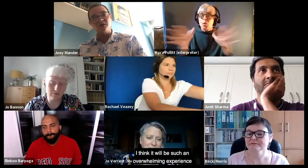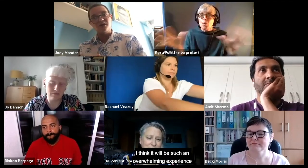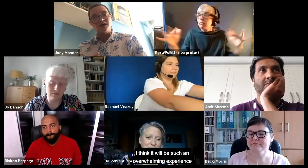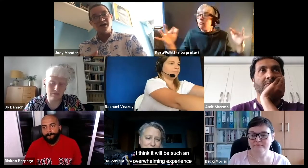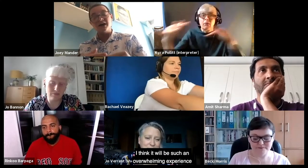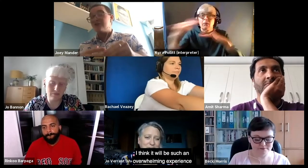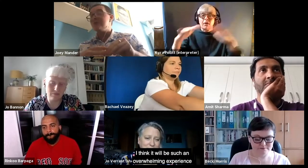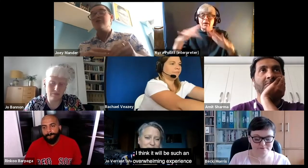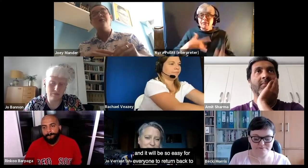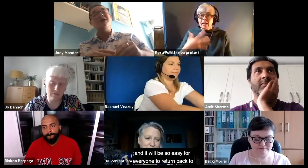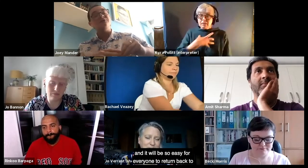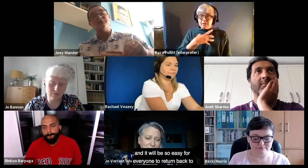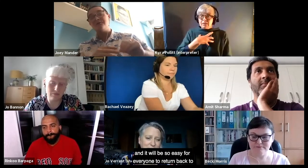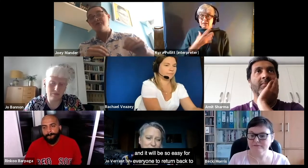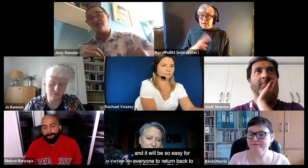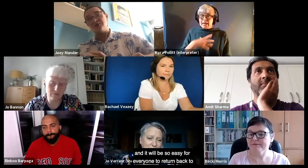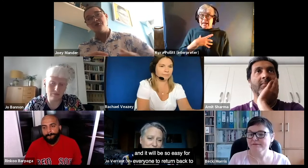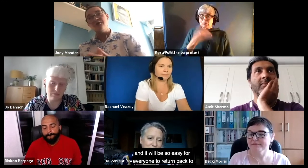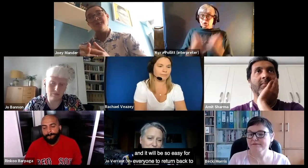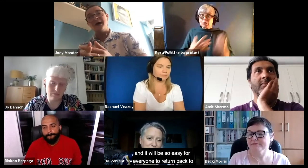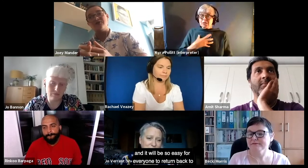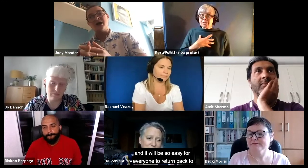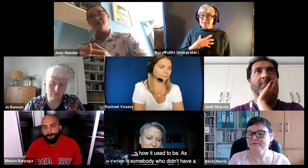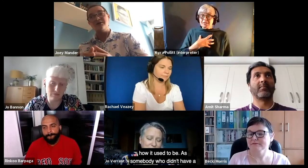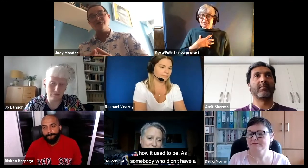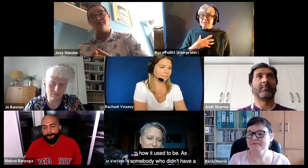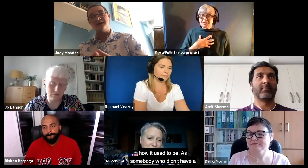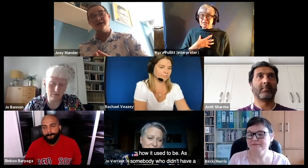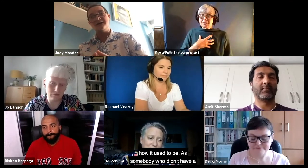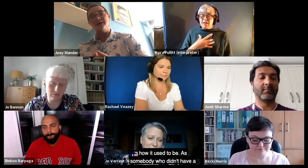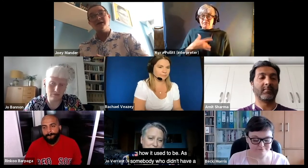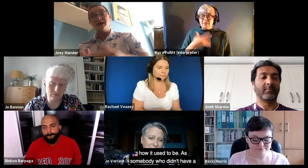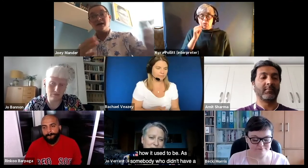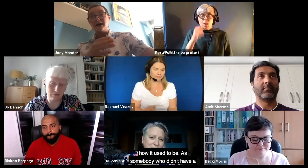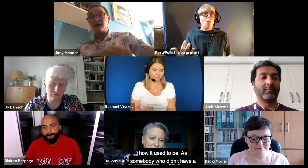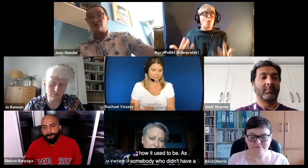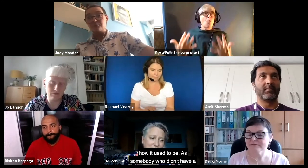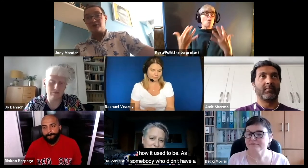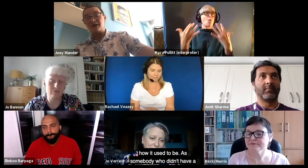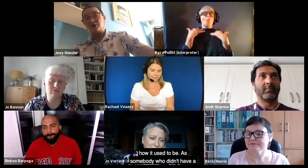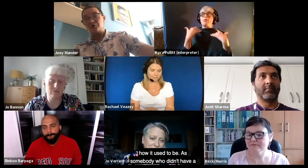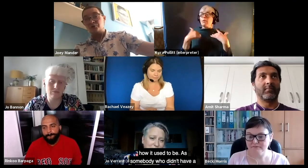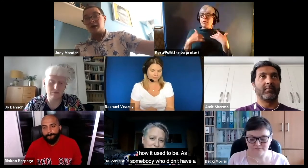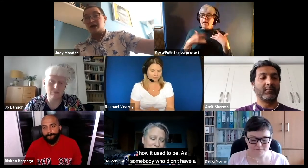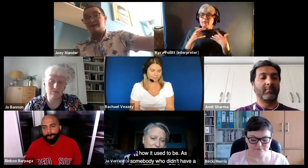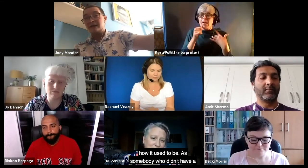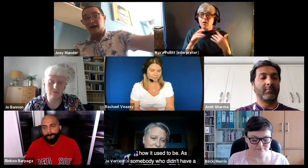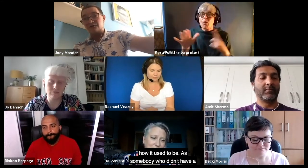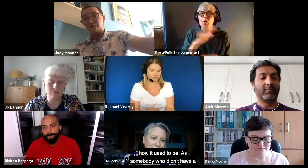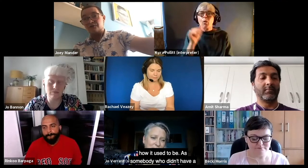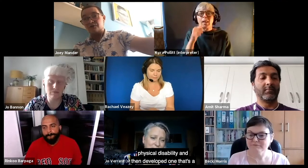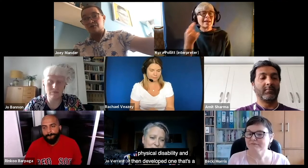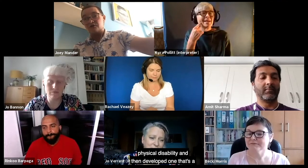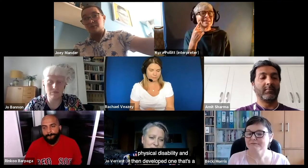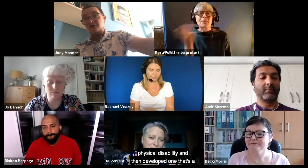experience. And it's going to be so easy for everyone to just return back to how it used to be. As somebody who didn't